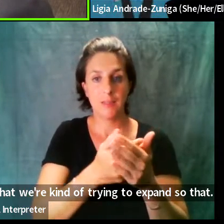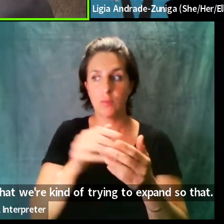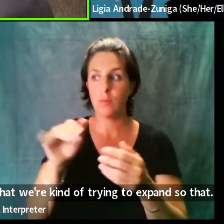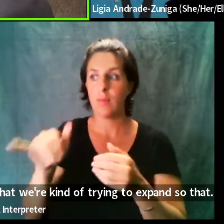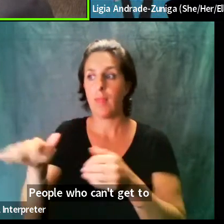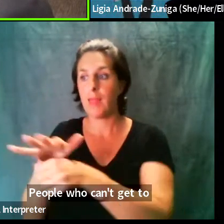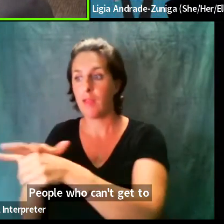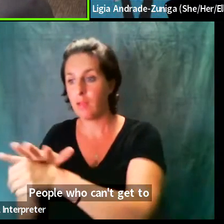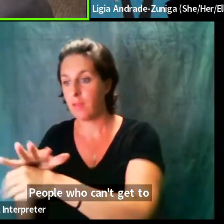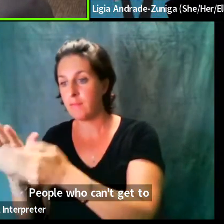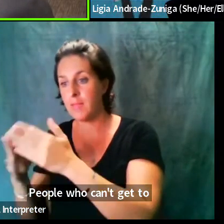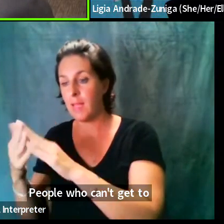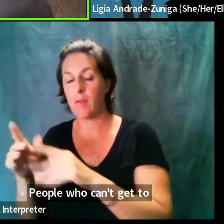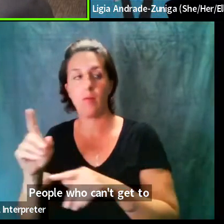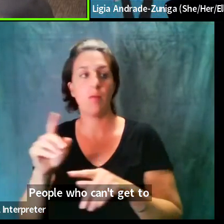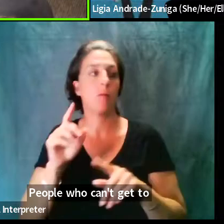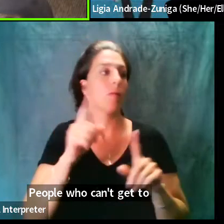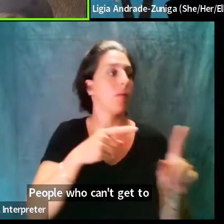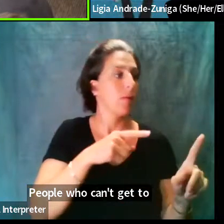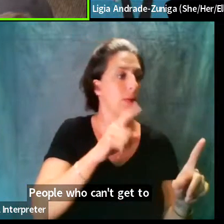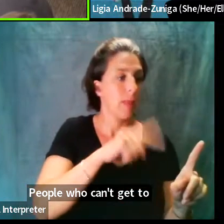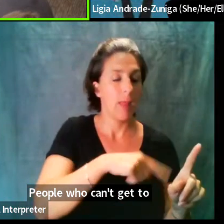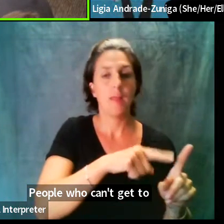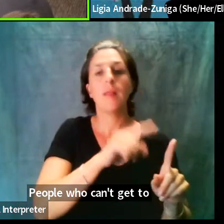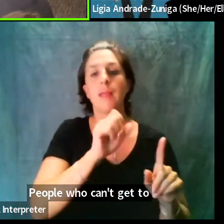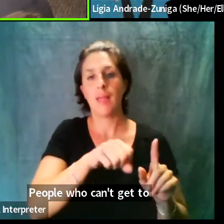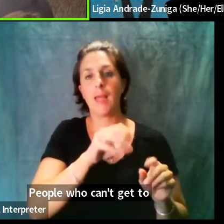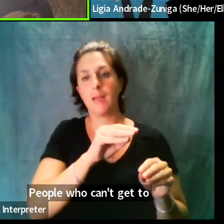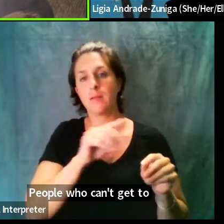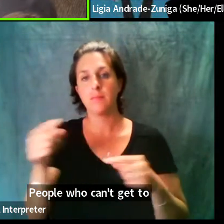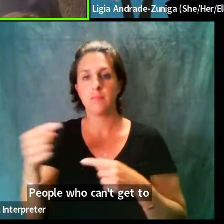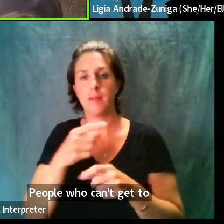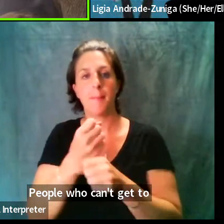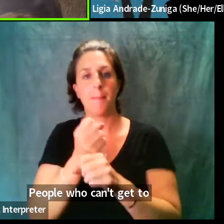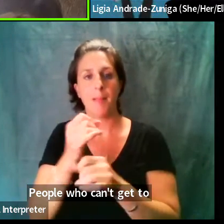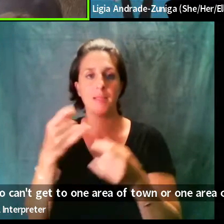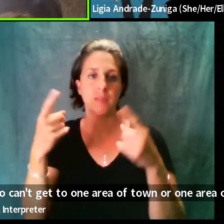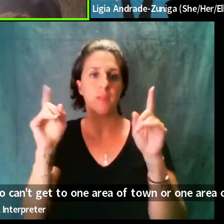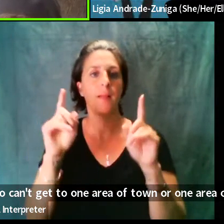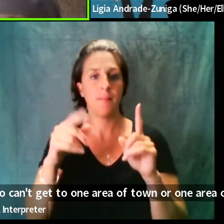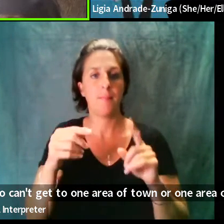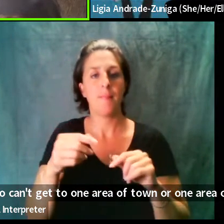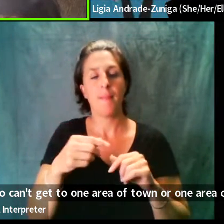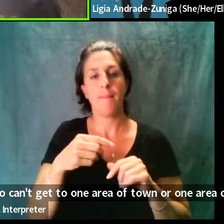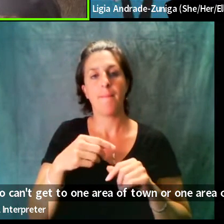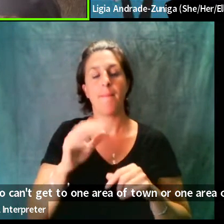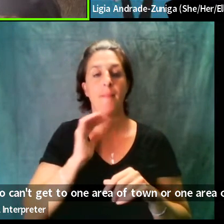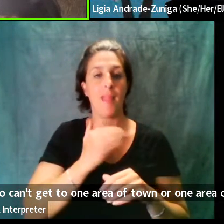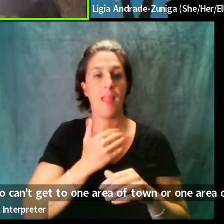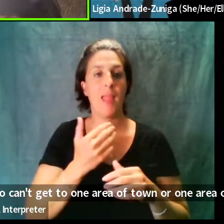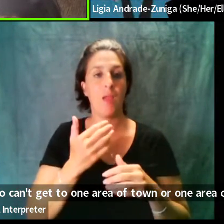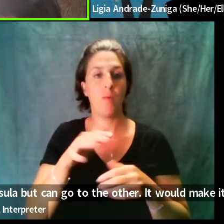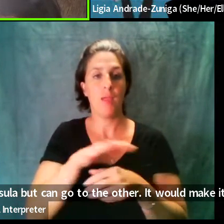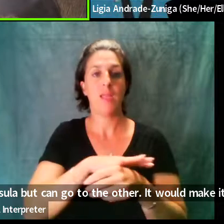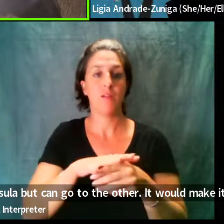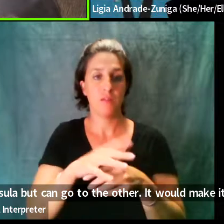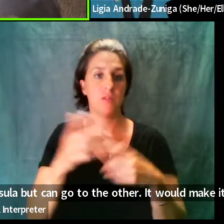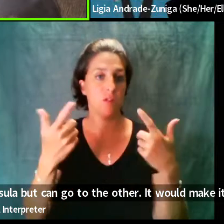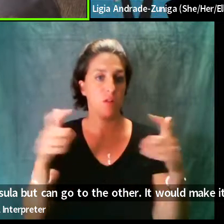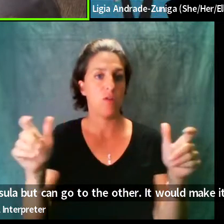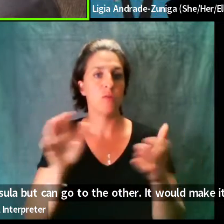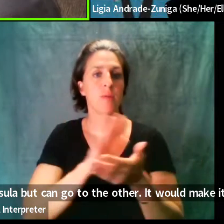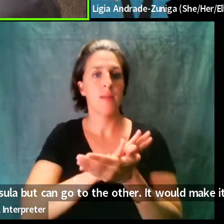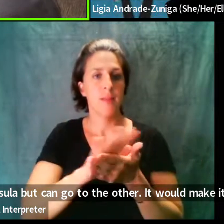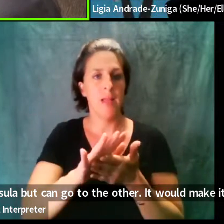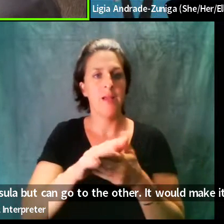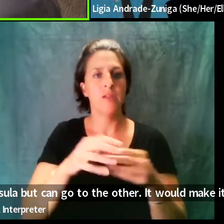area of the peninsula but can go to the other, it would make it happen. So that's great. I really like that. We have our area is quite large and it's nice to expand to different